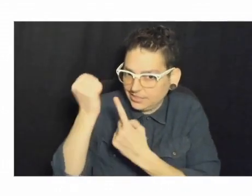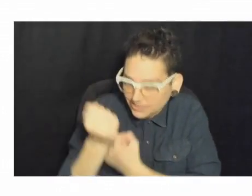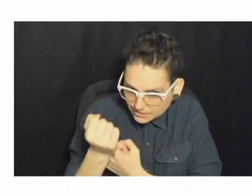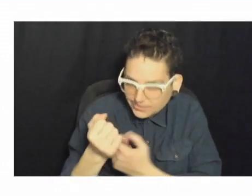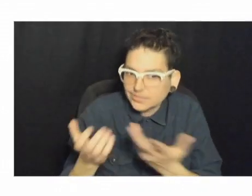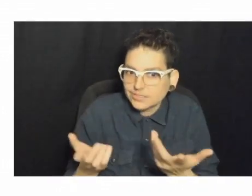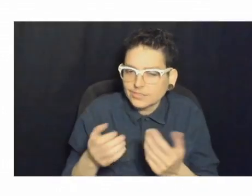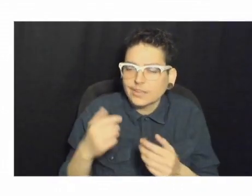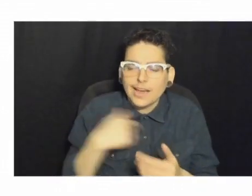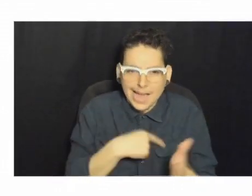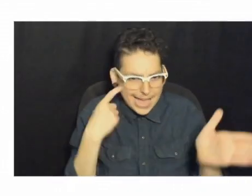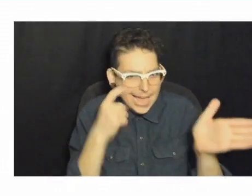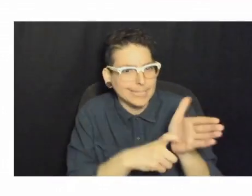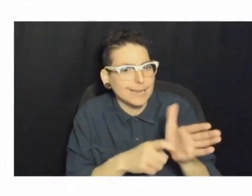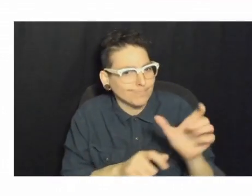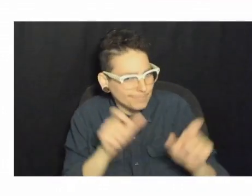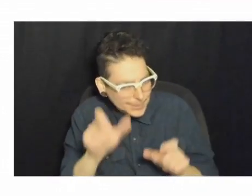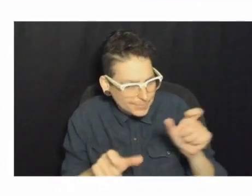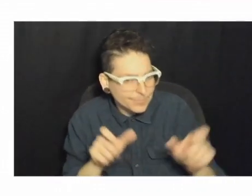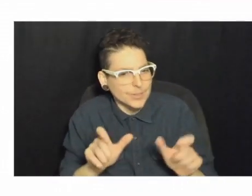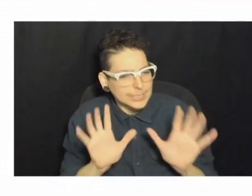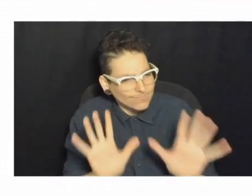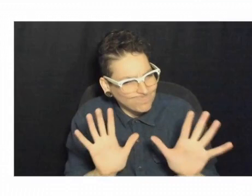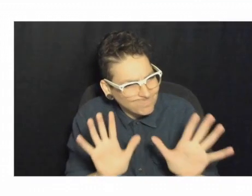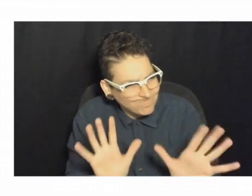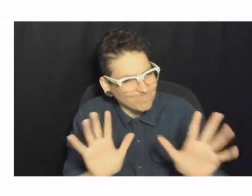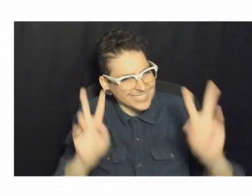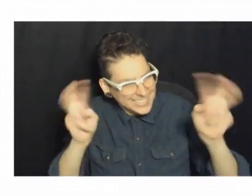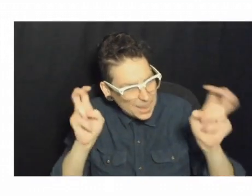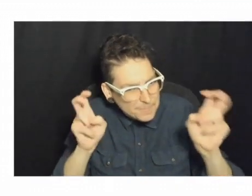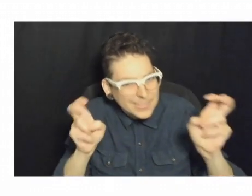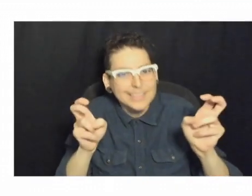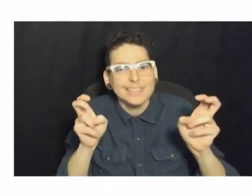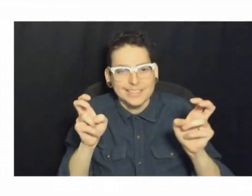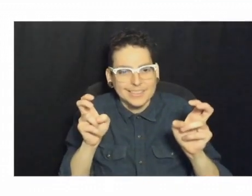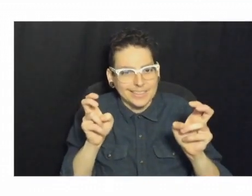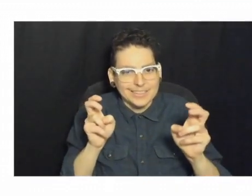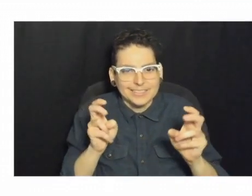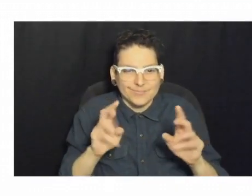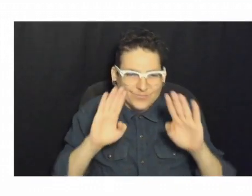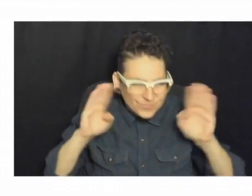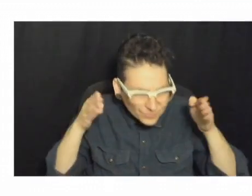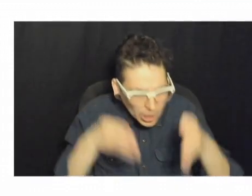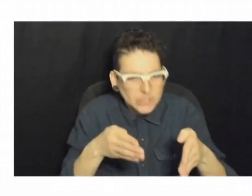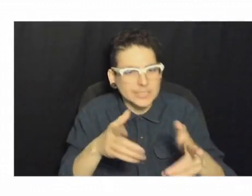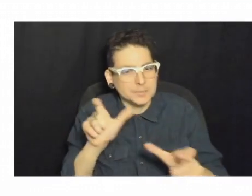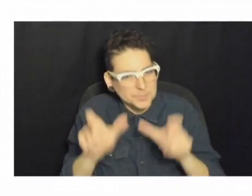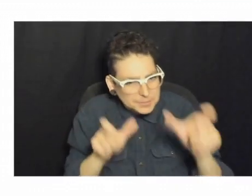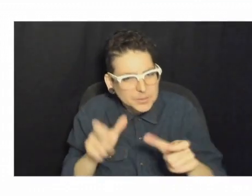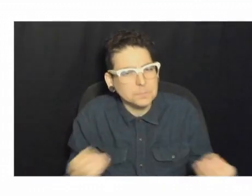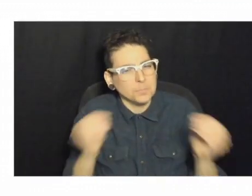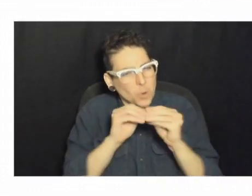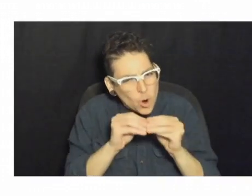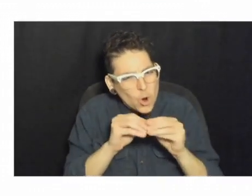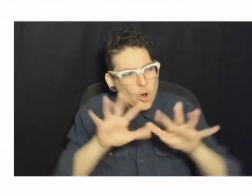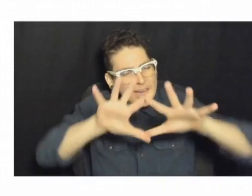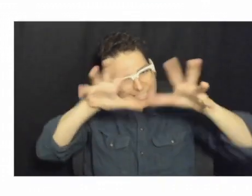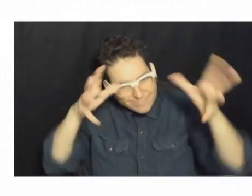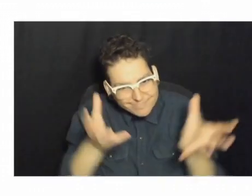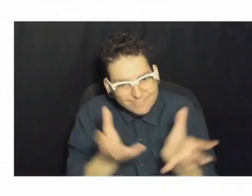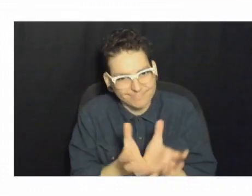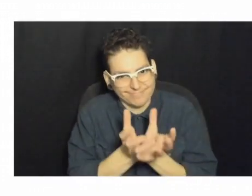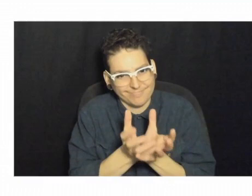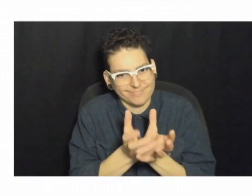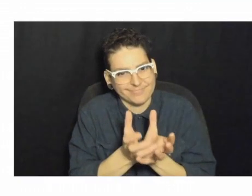treating audiences more holistically, or community members more holistically, showing them empathy while at the same